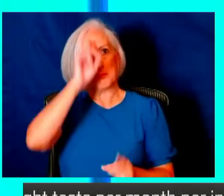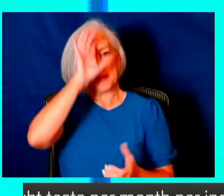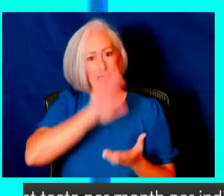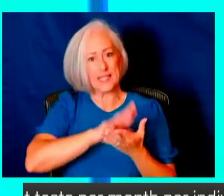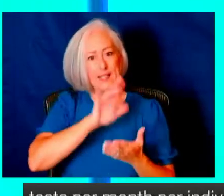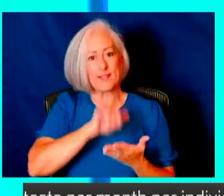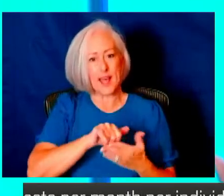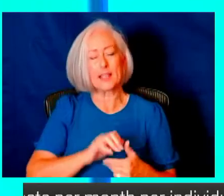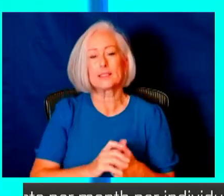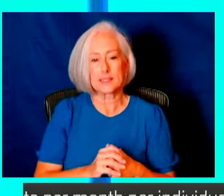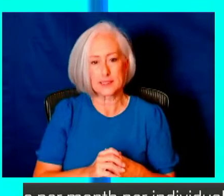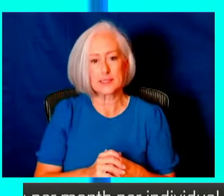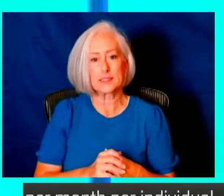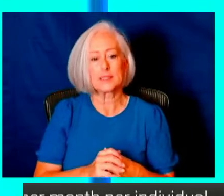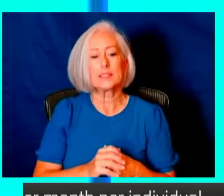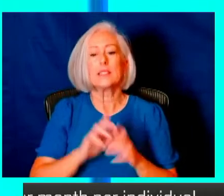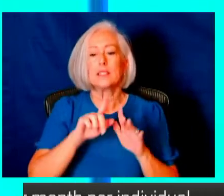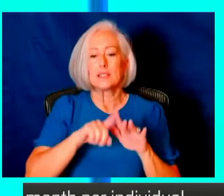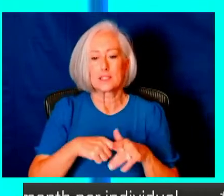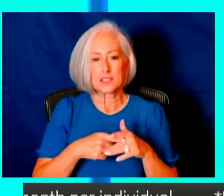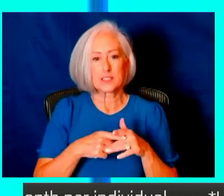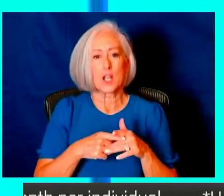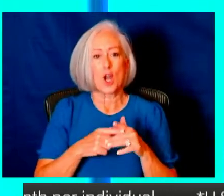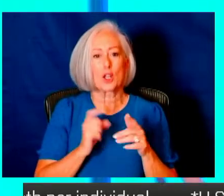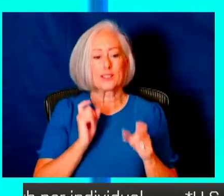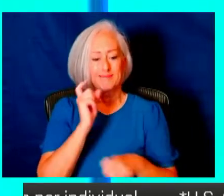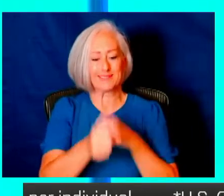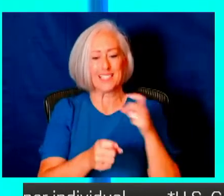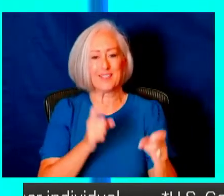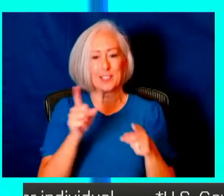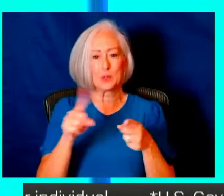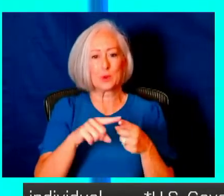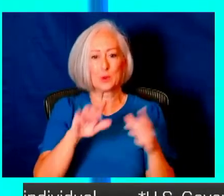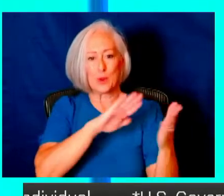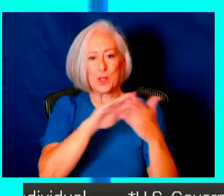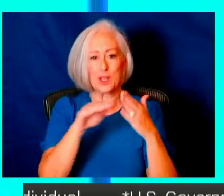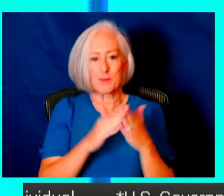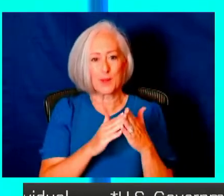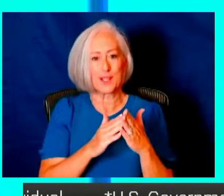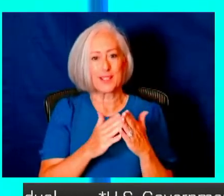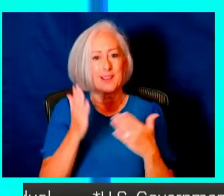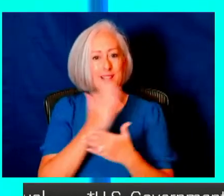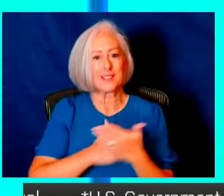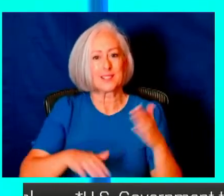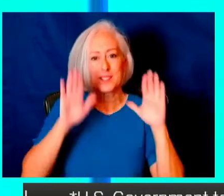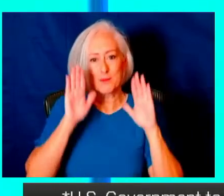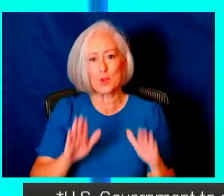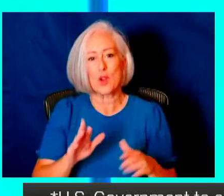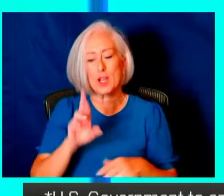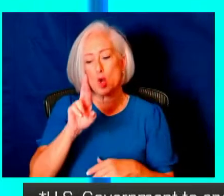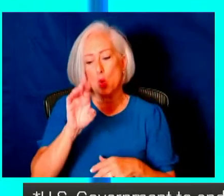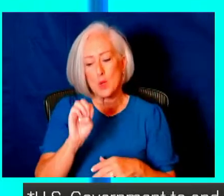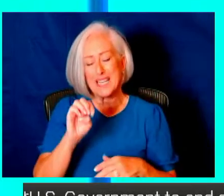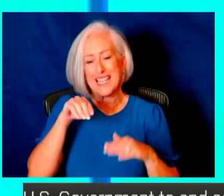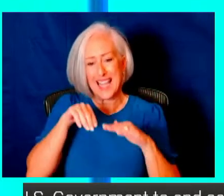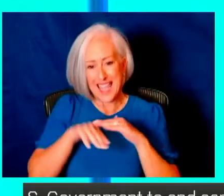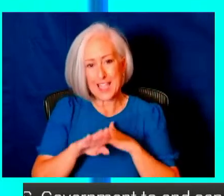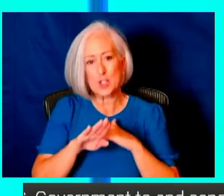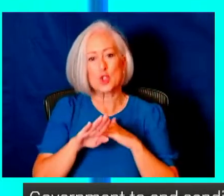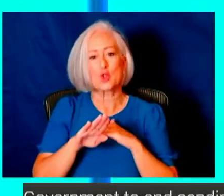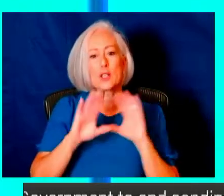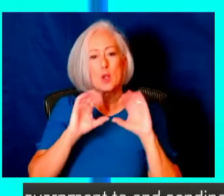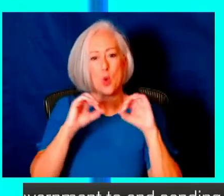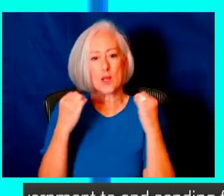also start giving back to the community. There's some really great reentry organizations here in